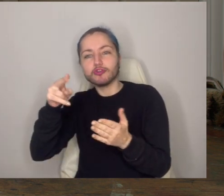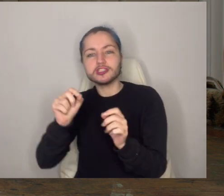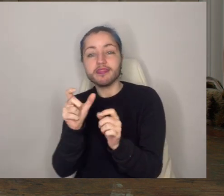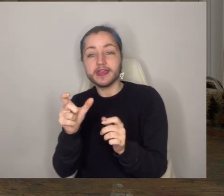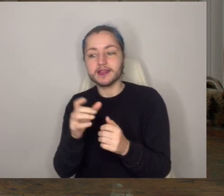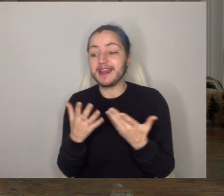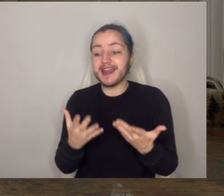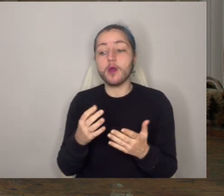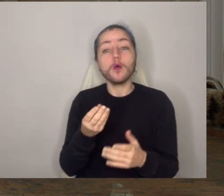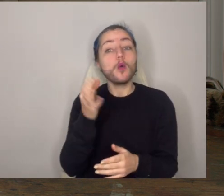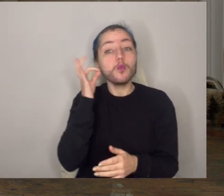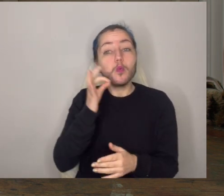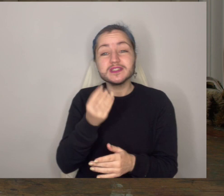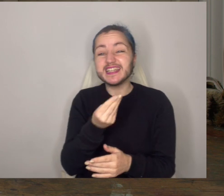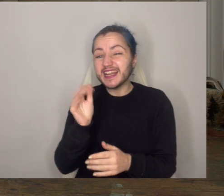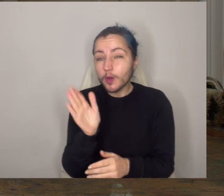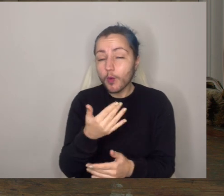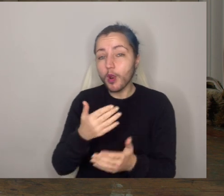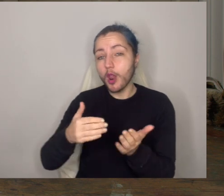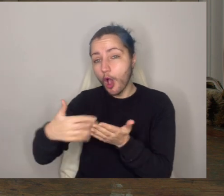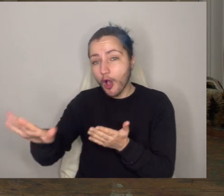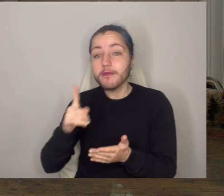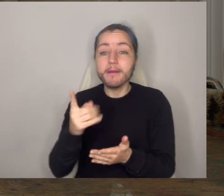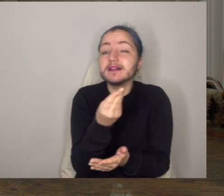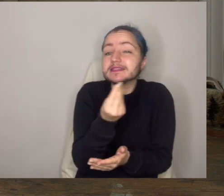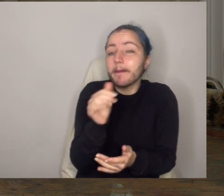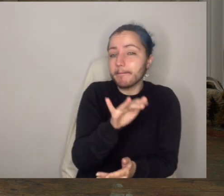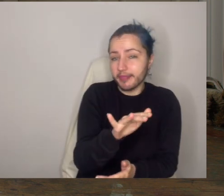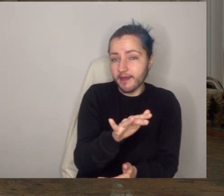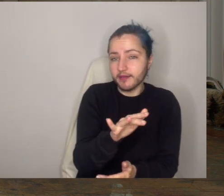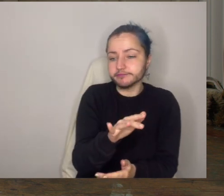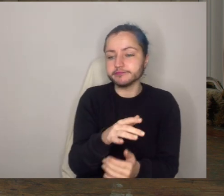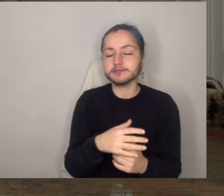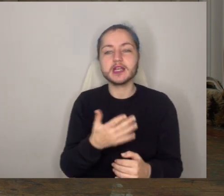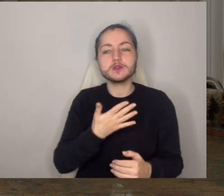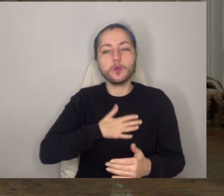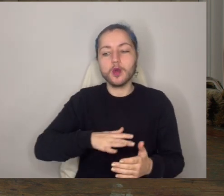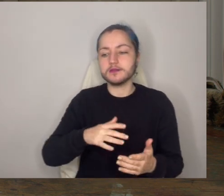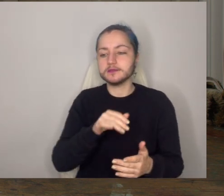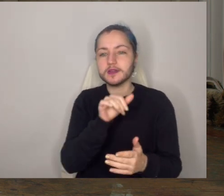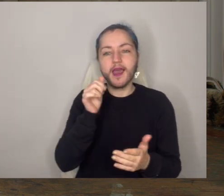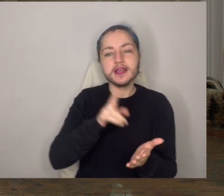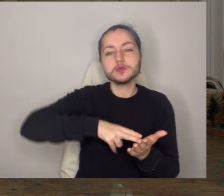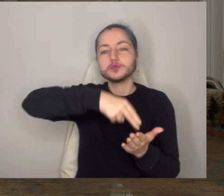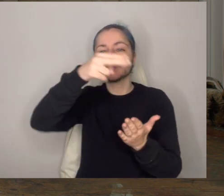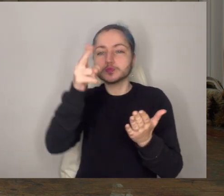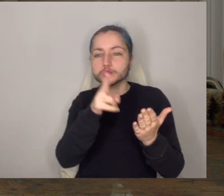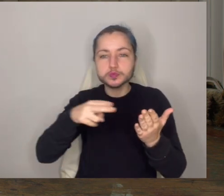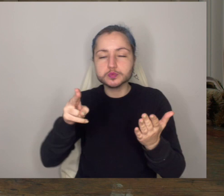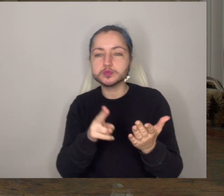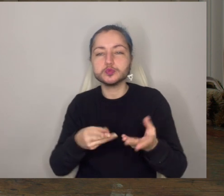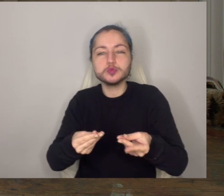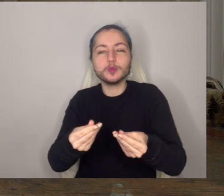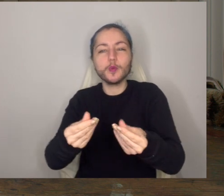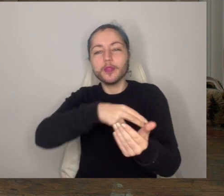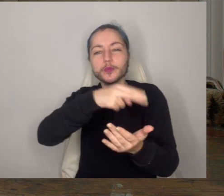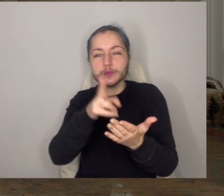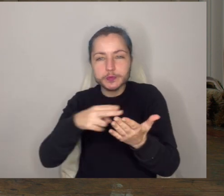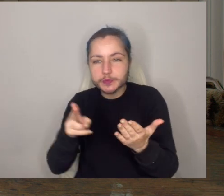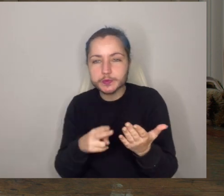the rays of the sunshine are quite delicate, it works really well if you've got a nice thick bold paint line. It kind of makes a nice